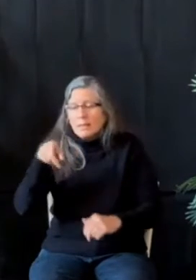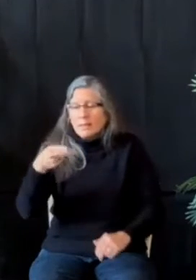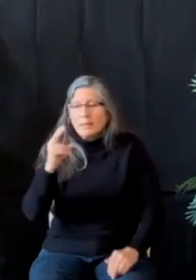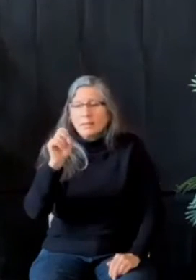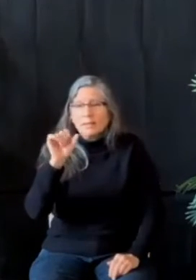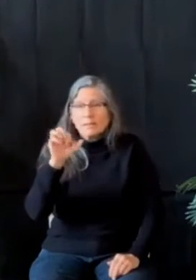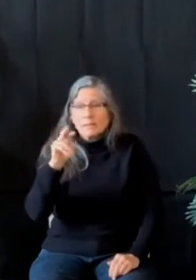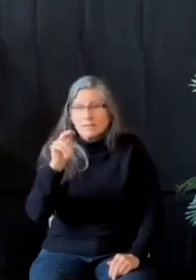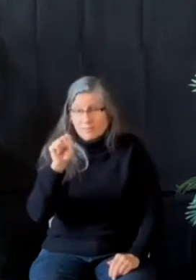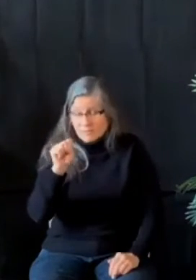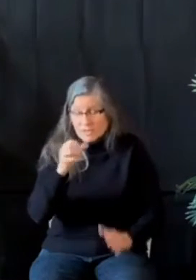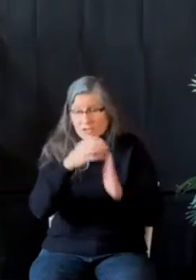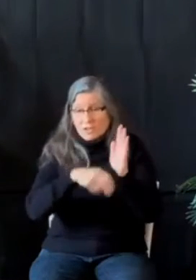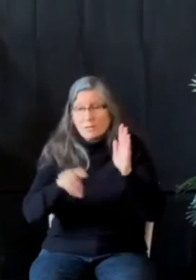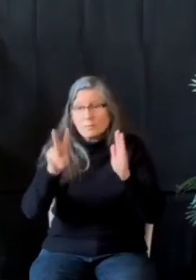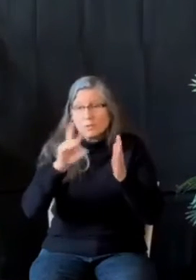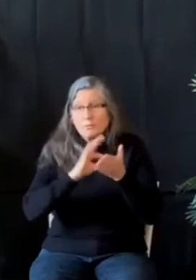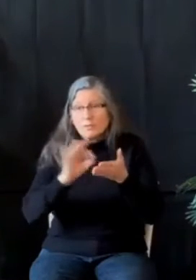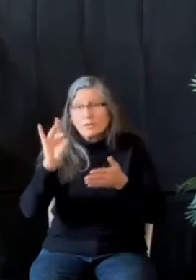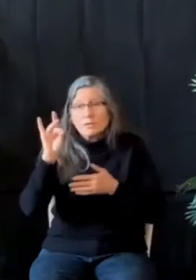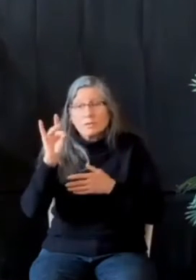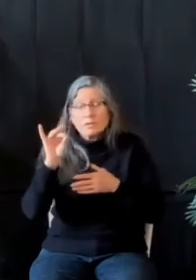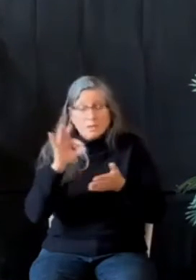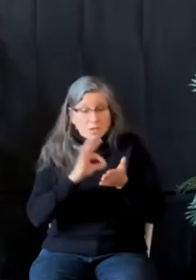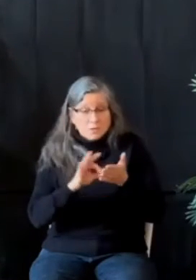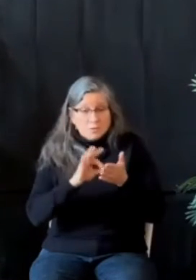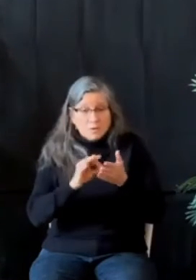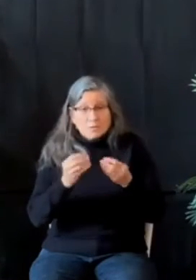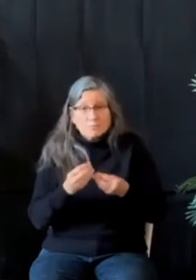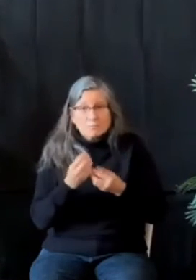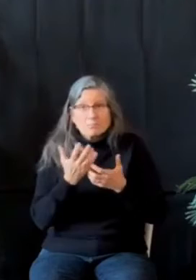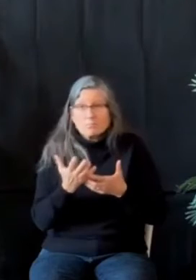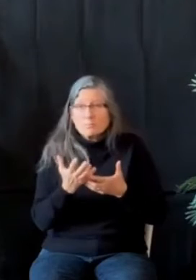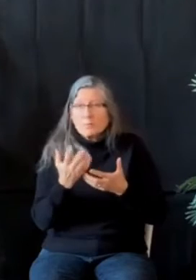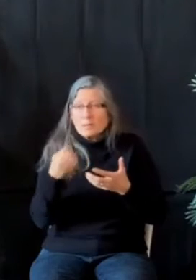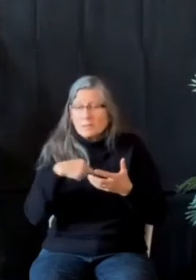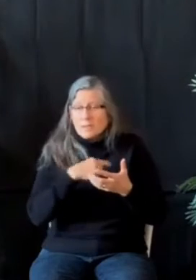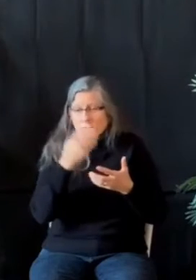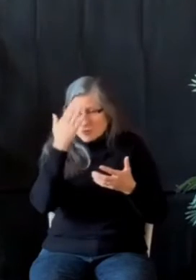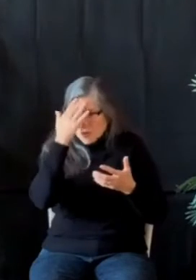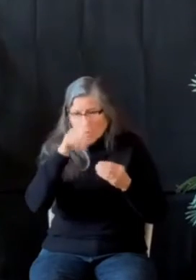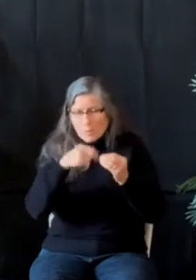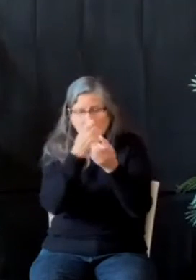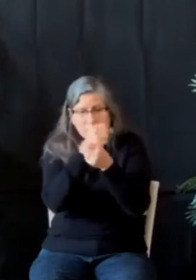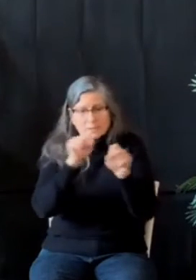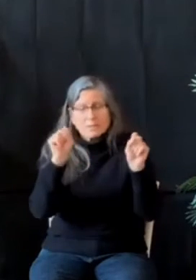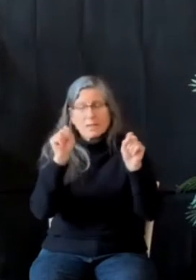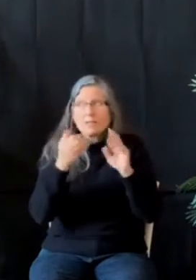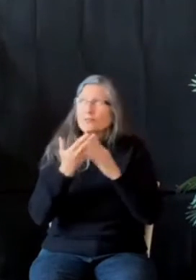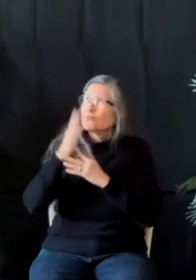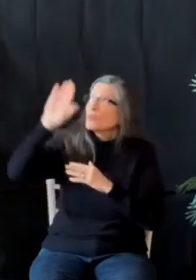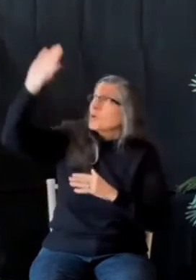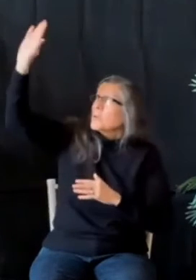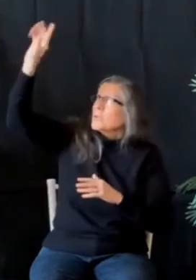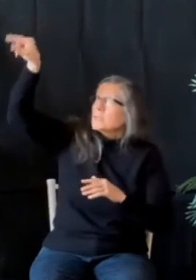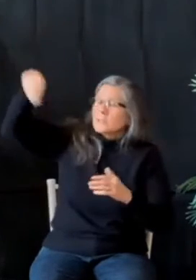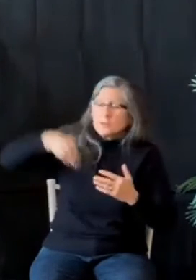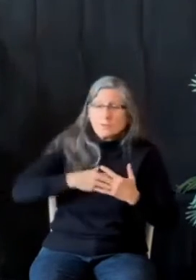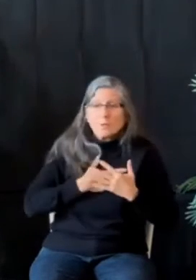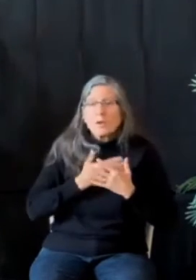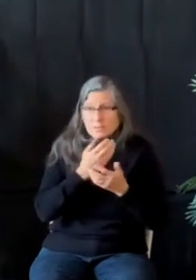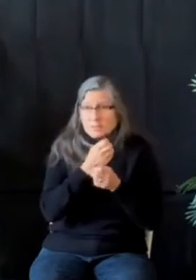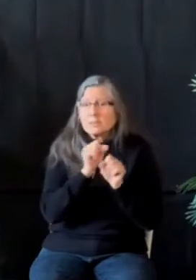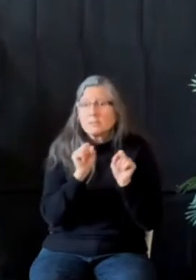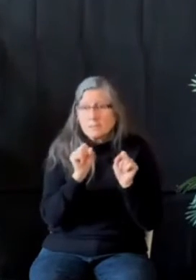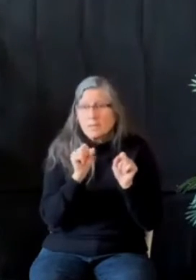chapter 2 and verse 8, the scripture tells us something about the nature of salvation itself. It says, it is by God's grace that you have been saved through faith.